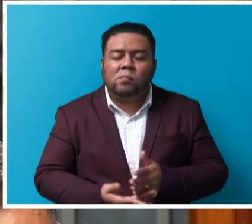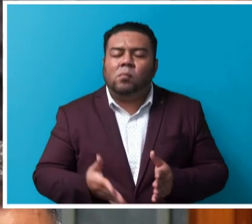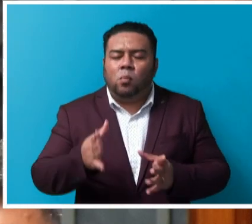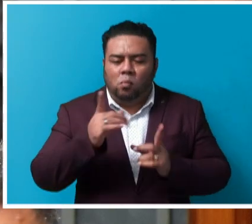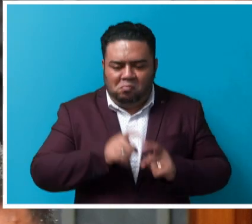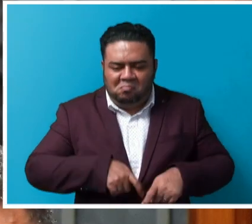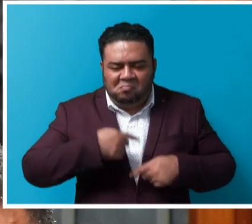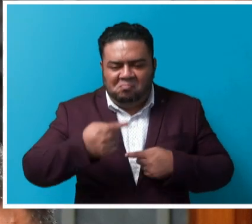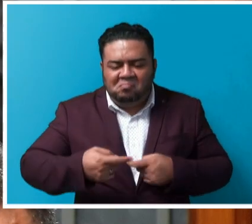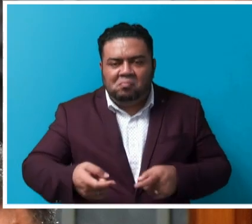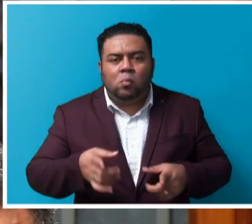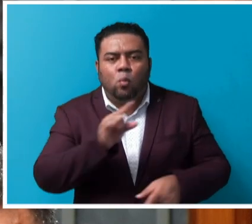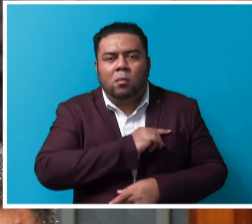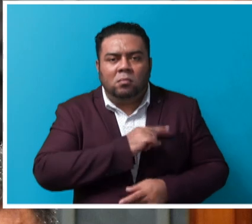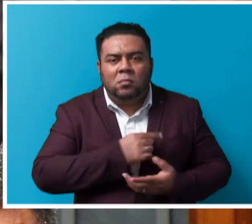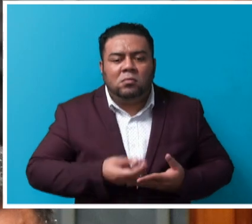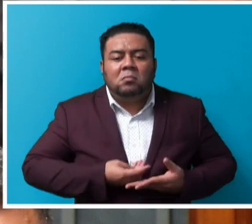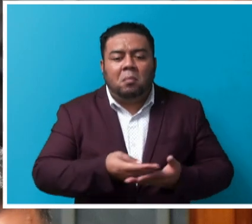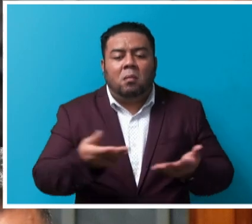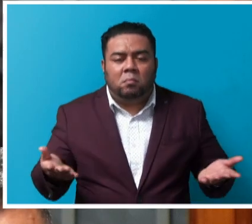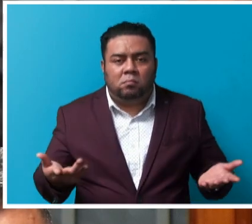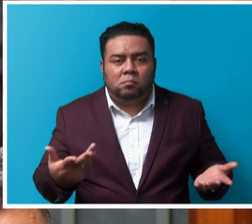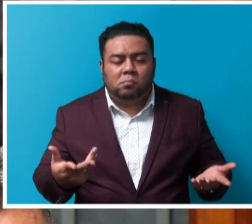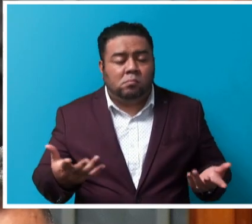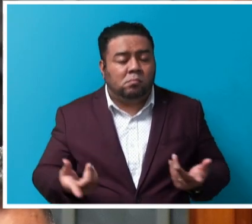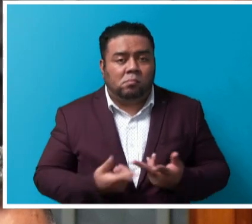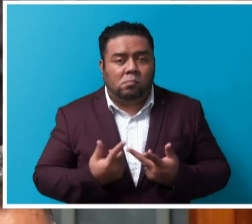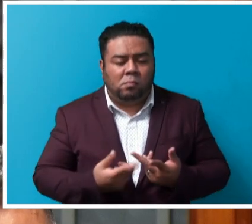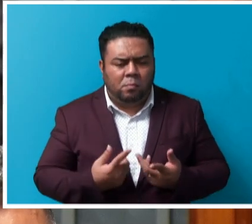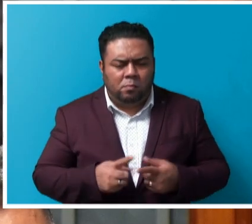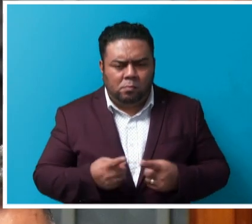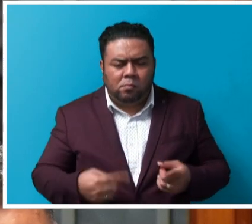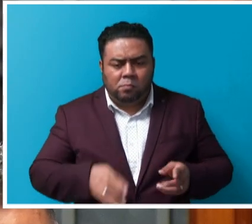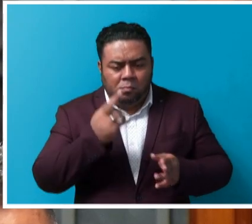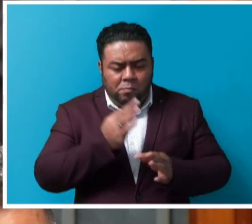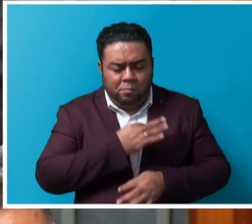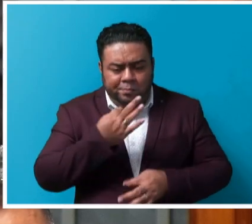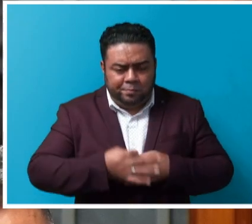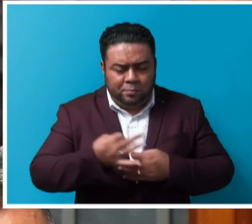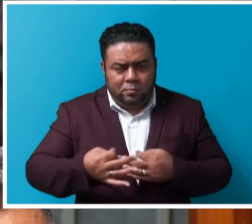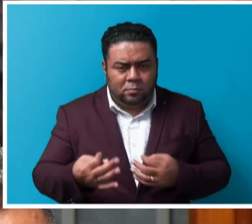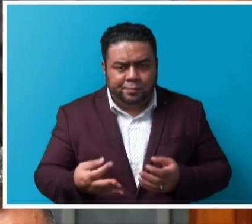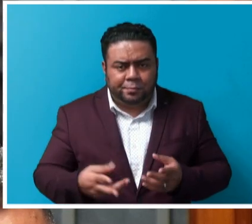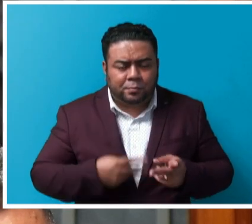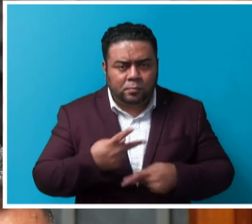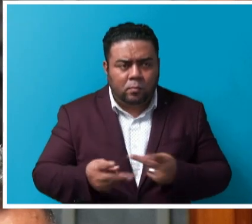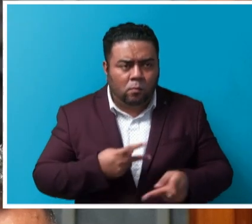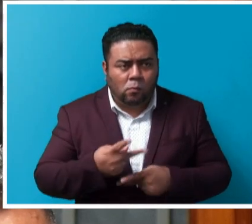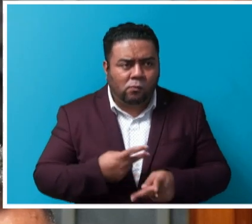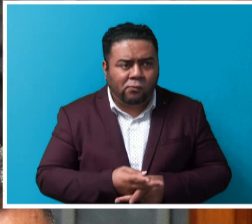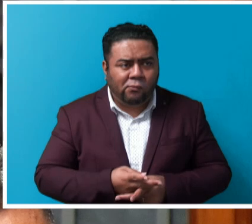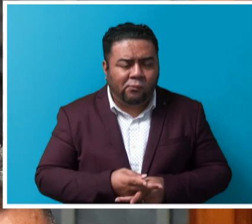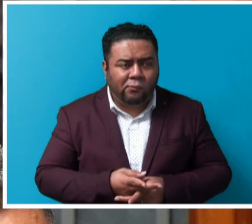consistency of quality supply of commodities to the factories and processing facilities, and